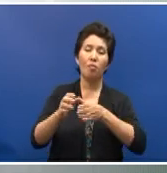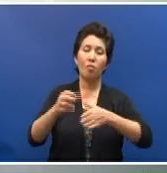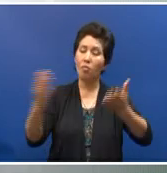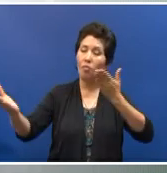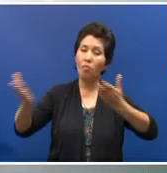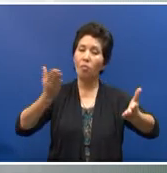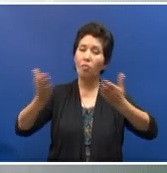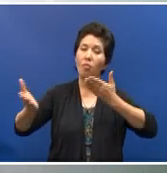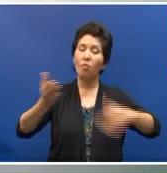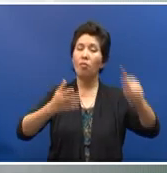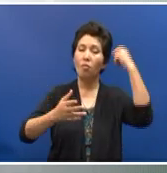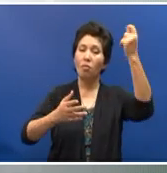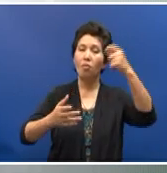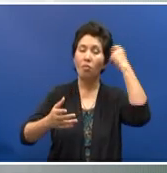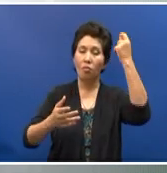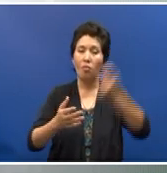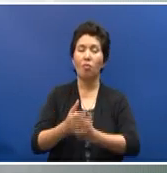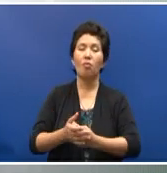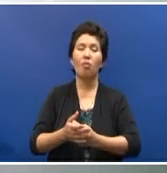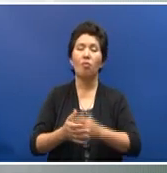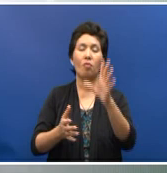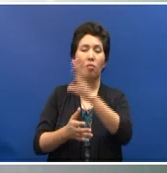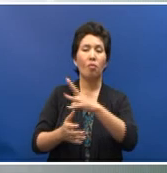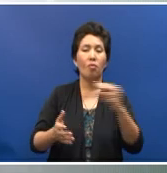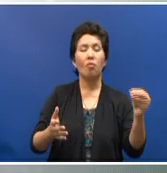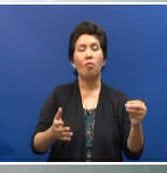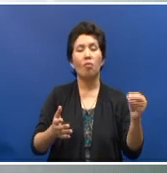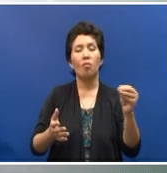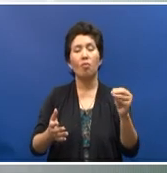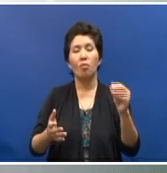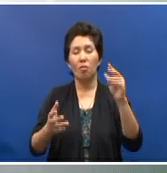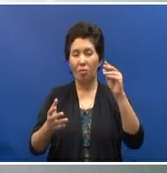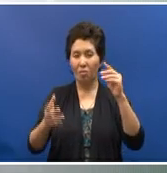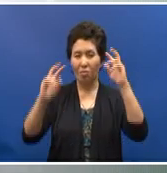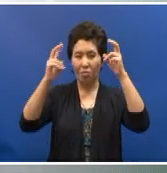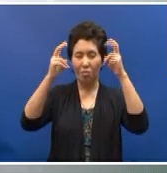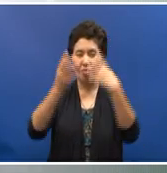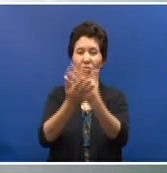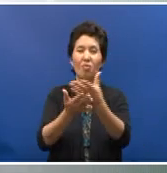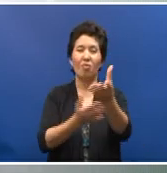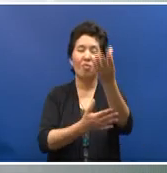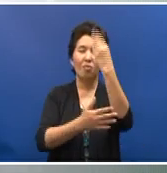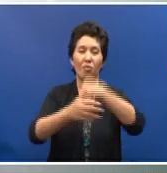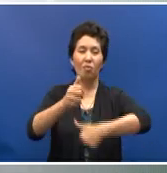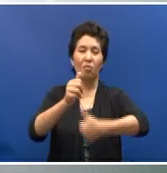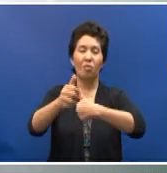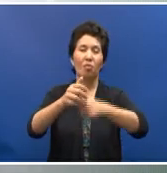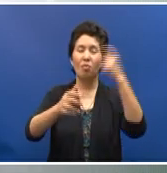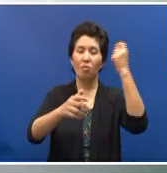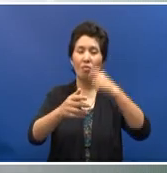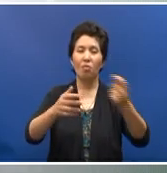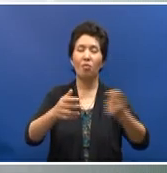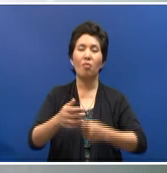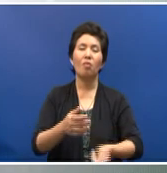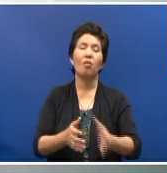compare the theories of stratifications, and in this topic we are going to learn based on two theories, that is from